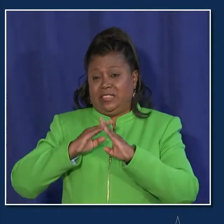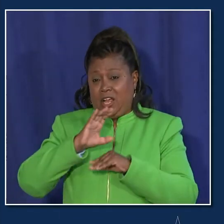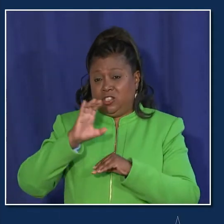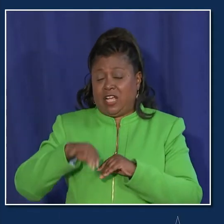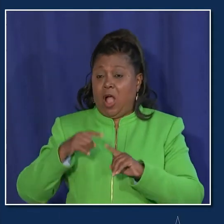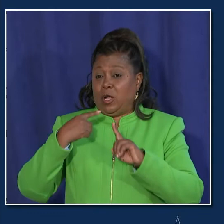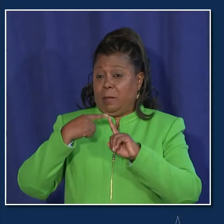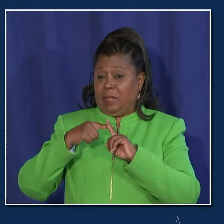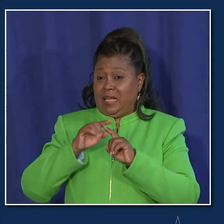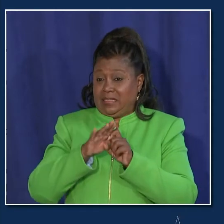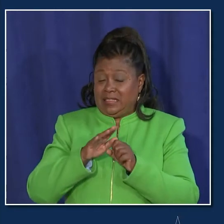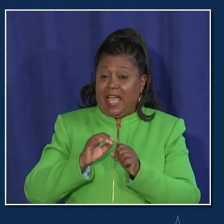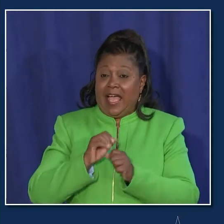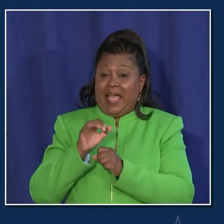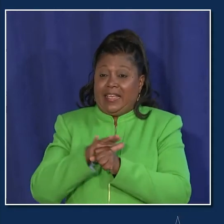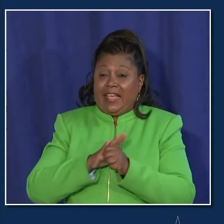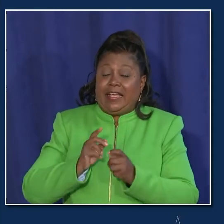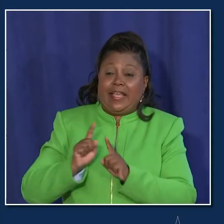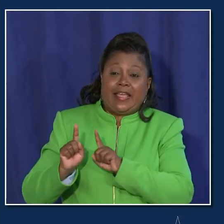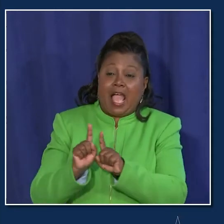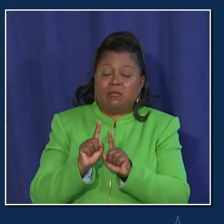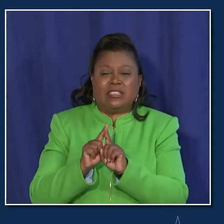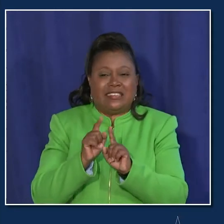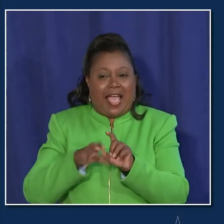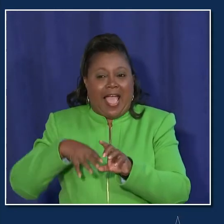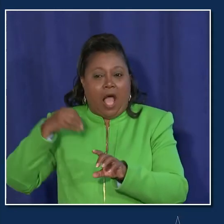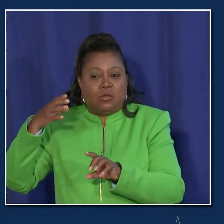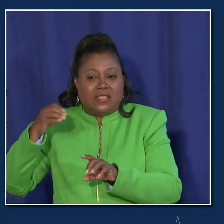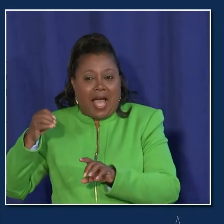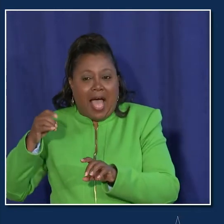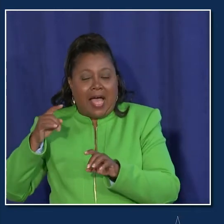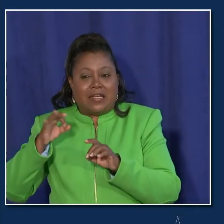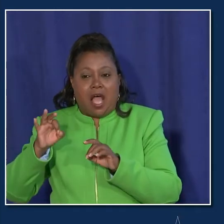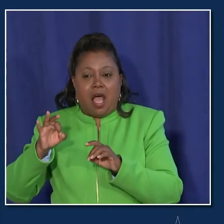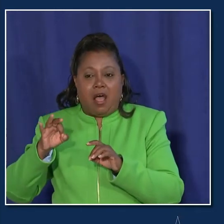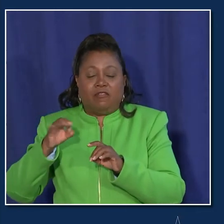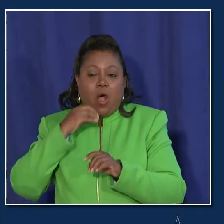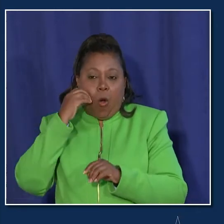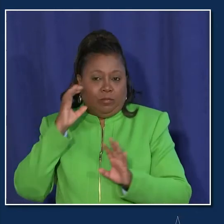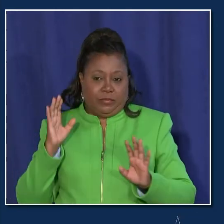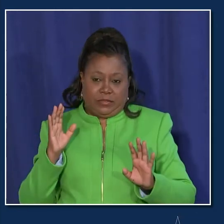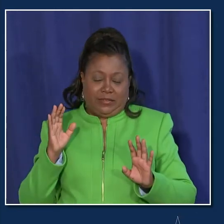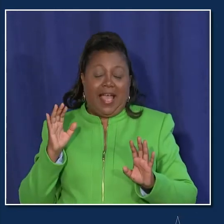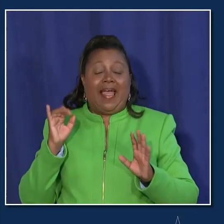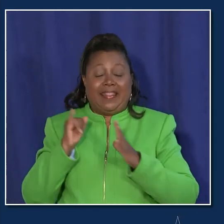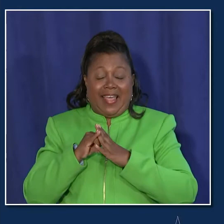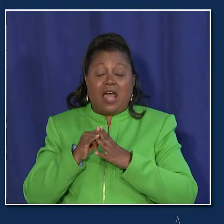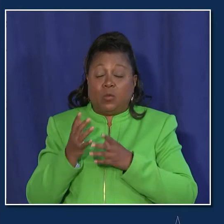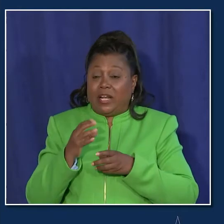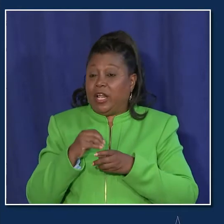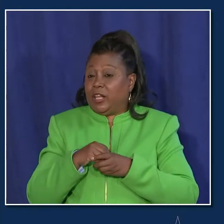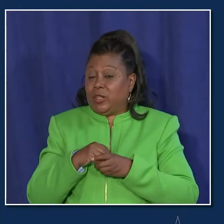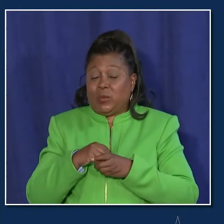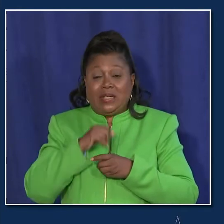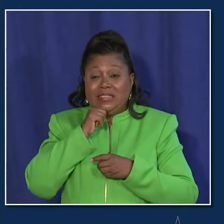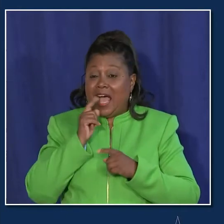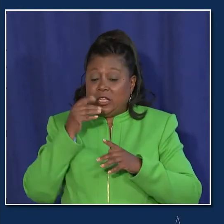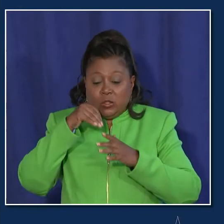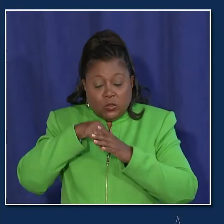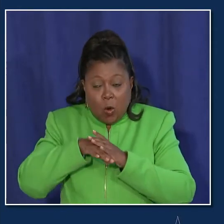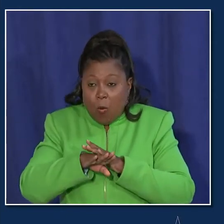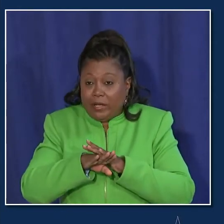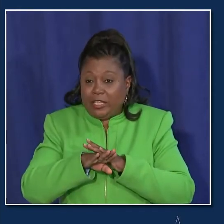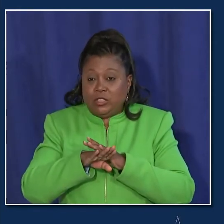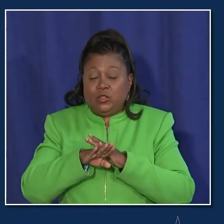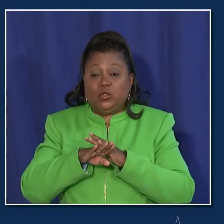Chicago Plus canvassers stay outside of homes, and that would include not going into